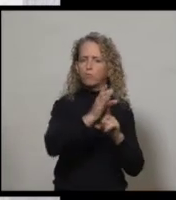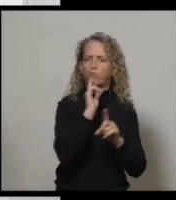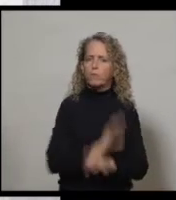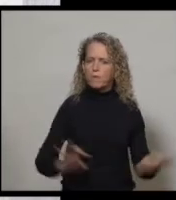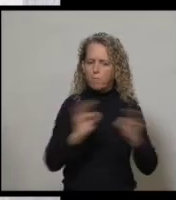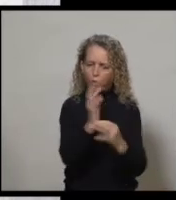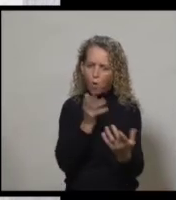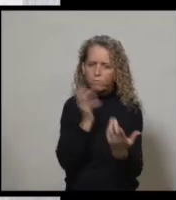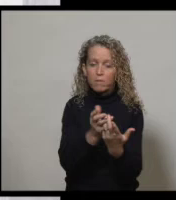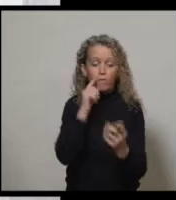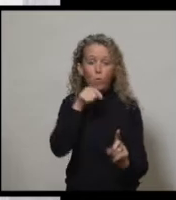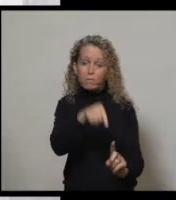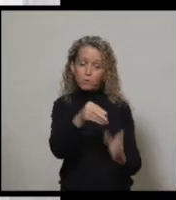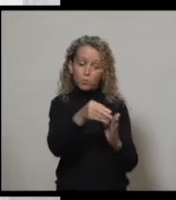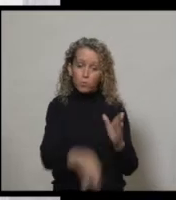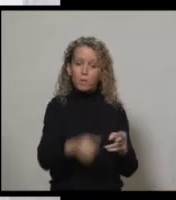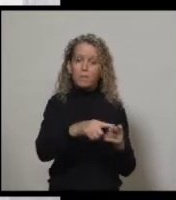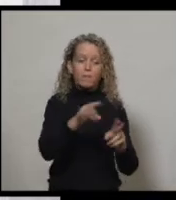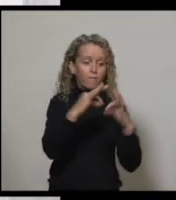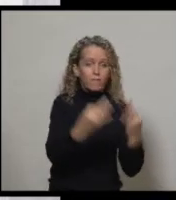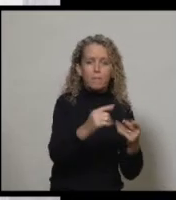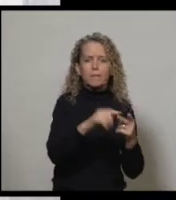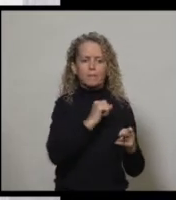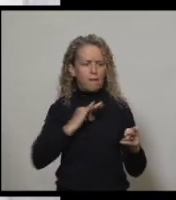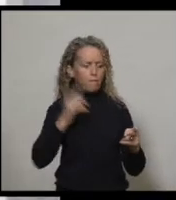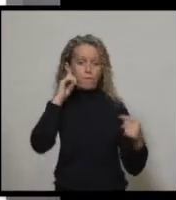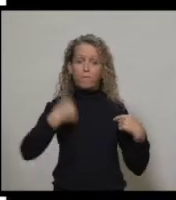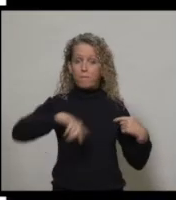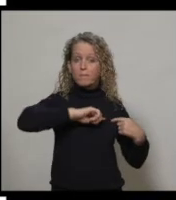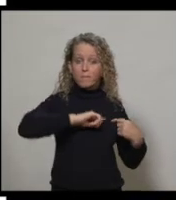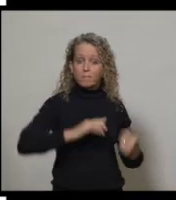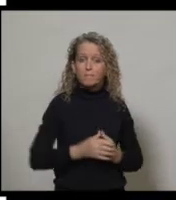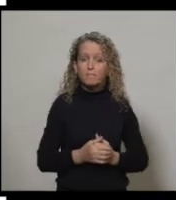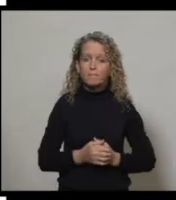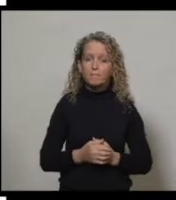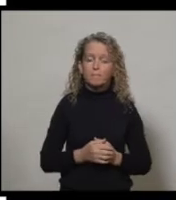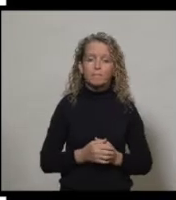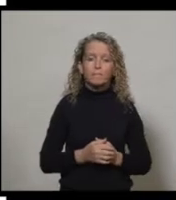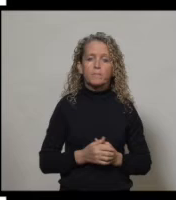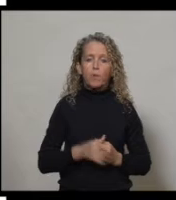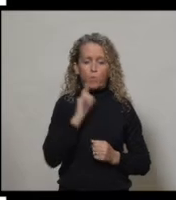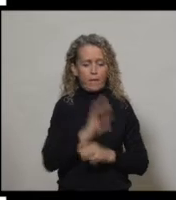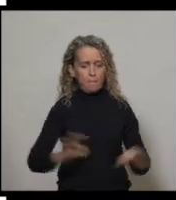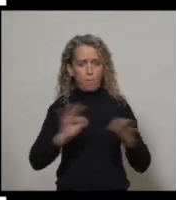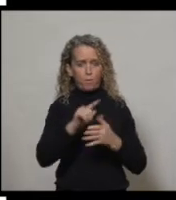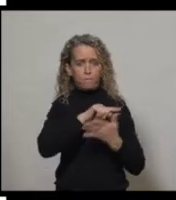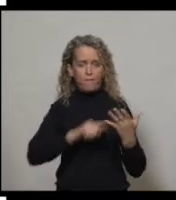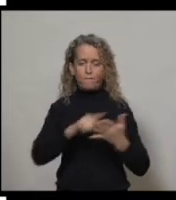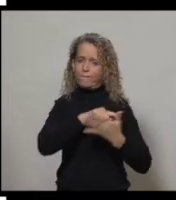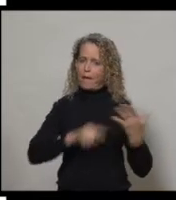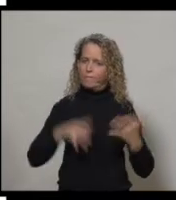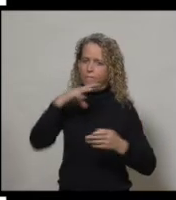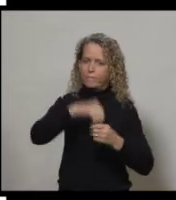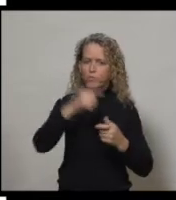our students, their families, and for us as staff working in that system. The principles of trauma-informed care are 5